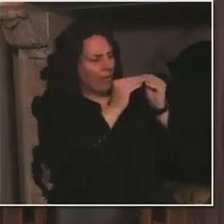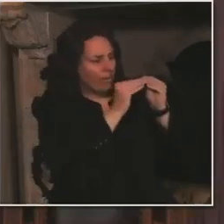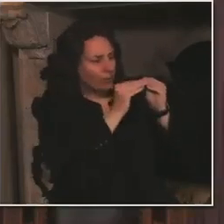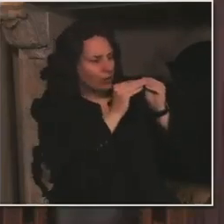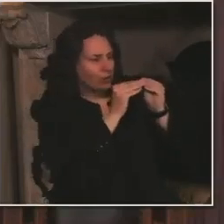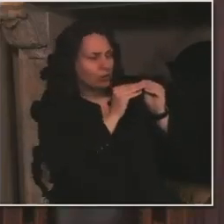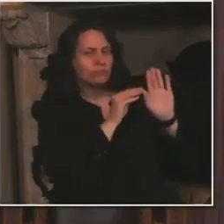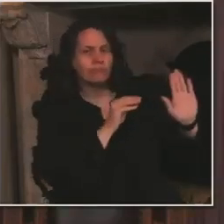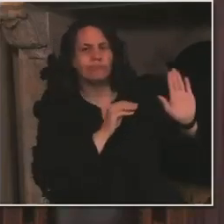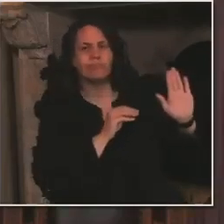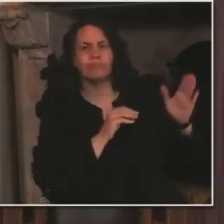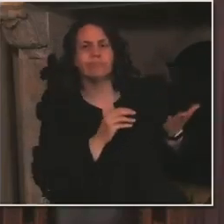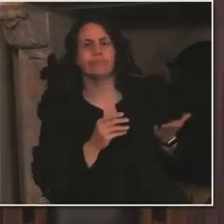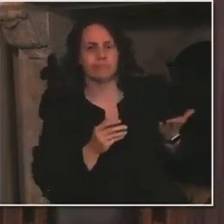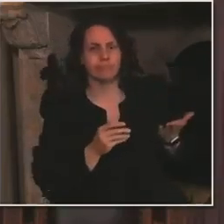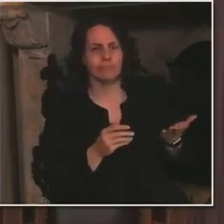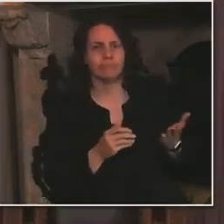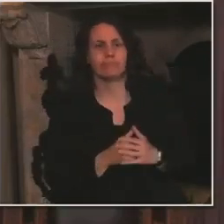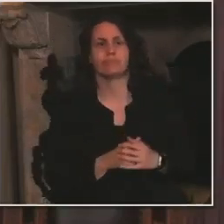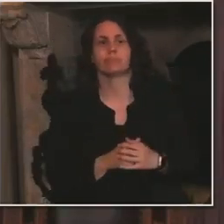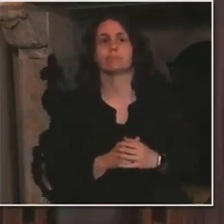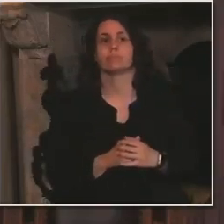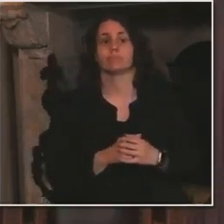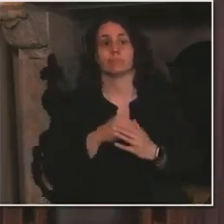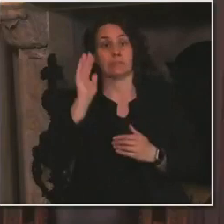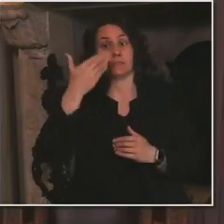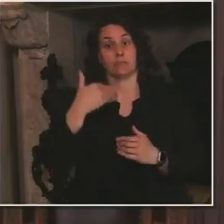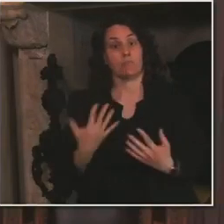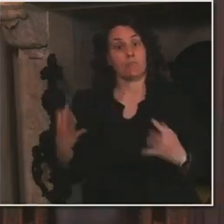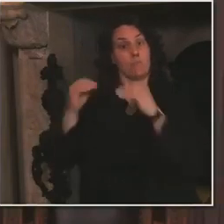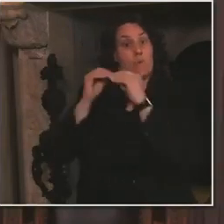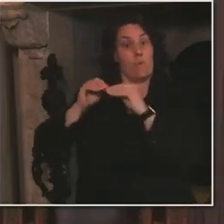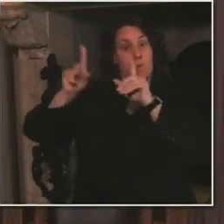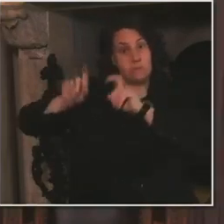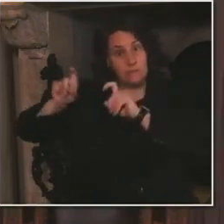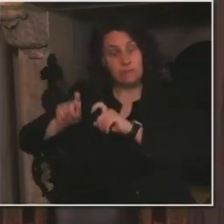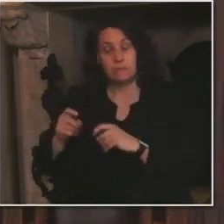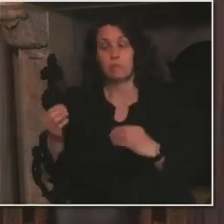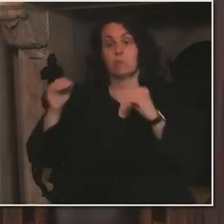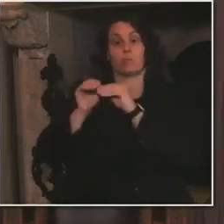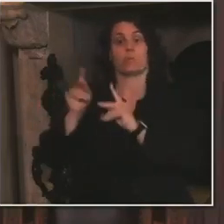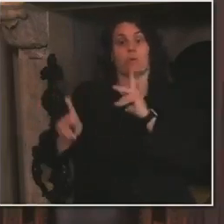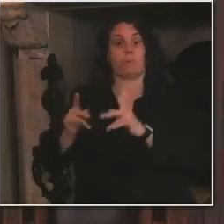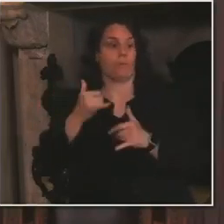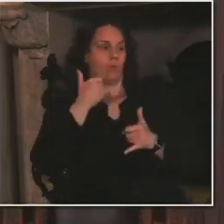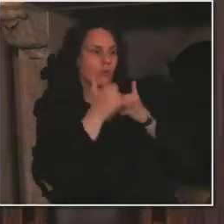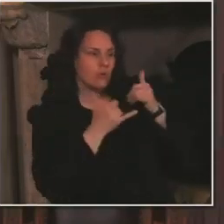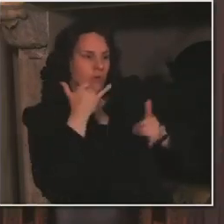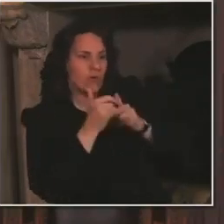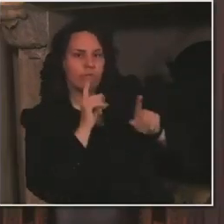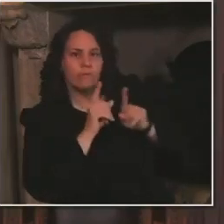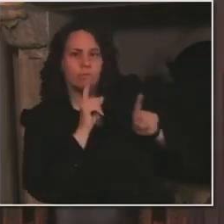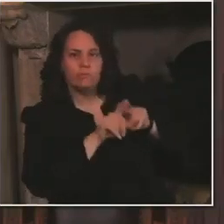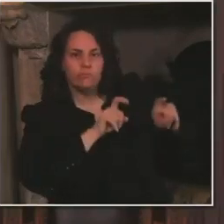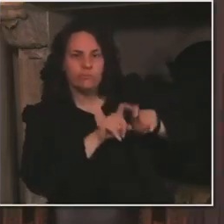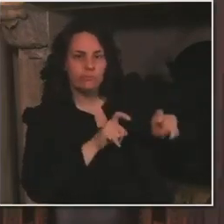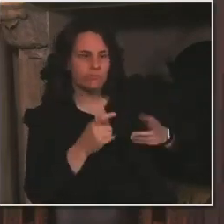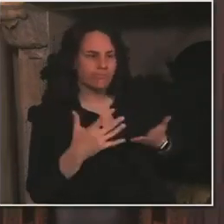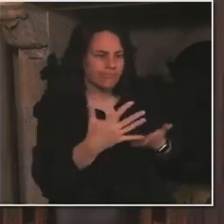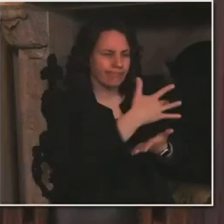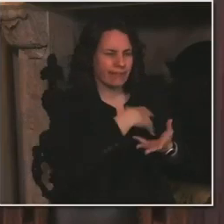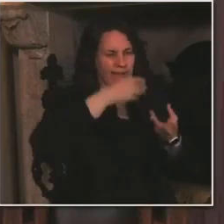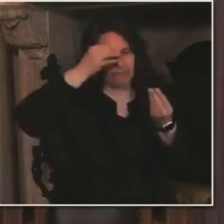testing and more, especially more tracing going on, that we will get in that position so that we can make